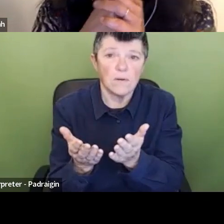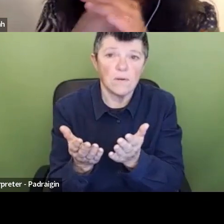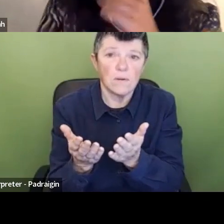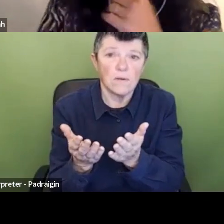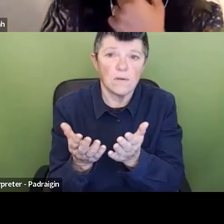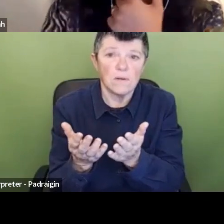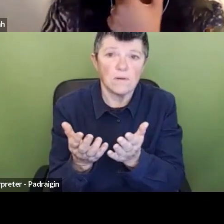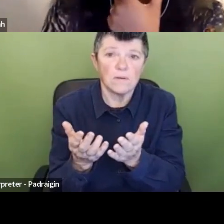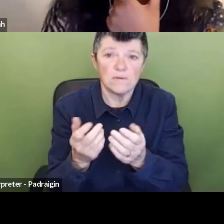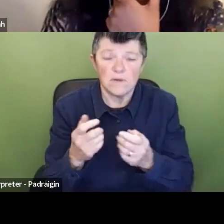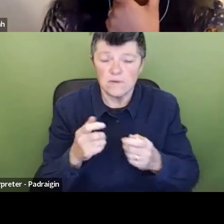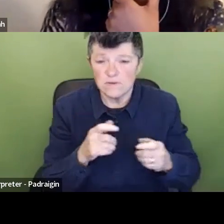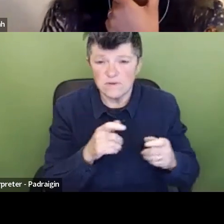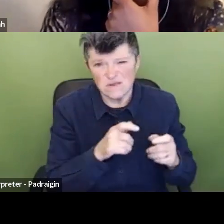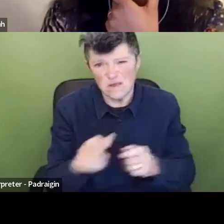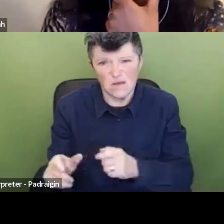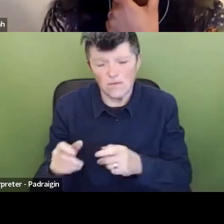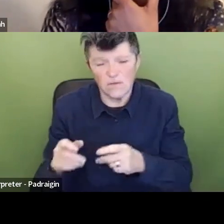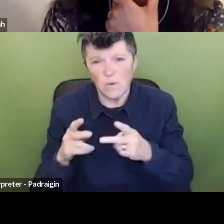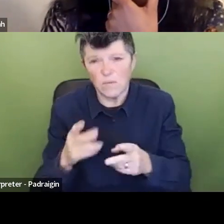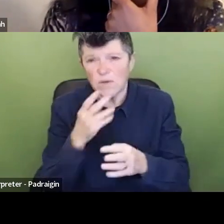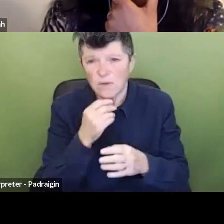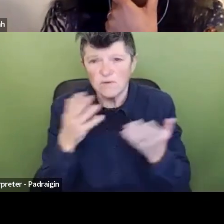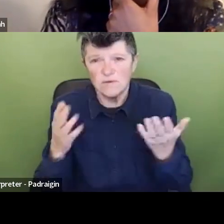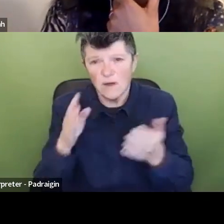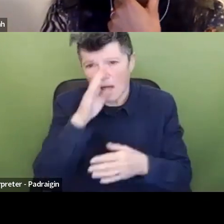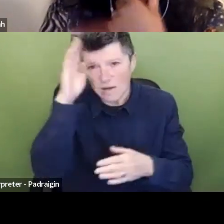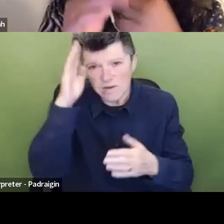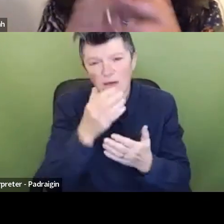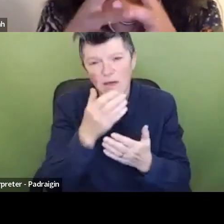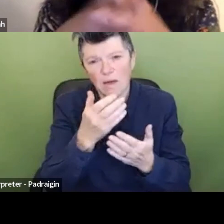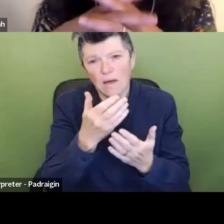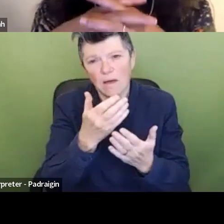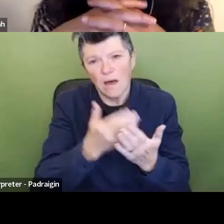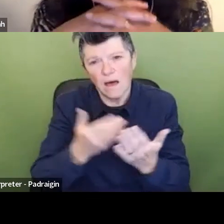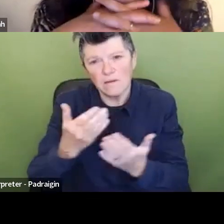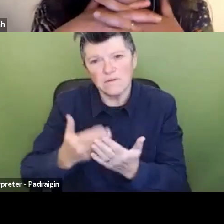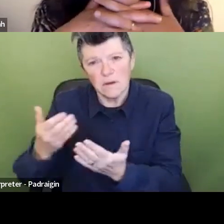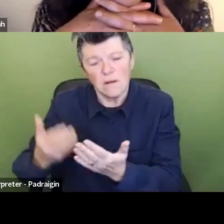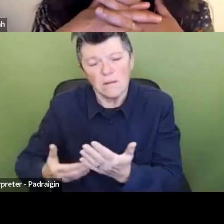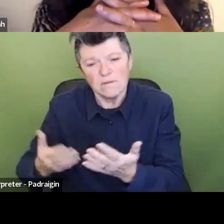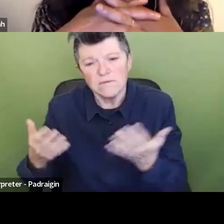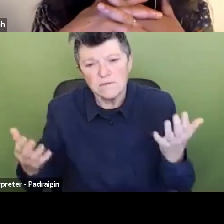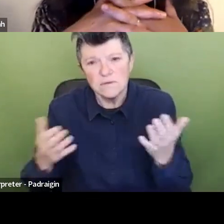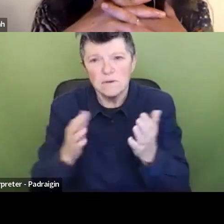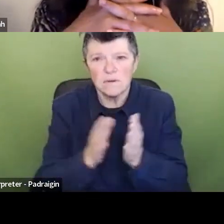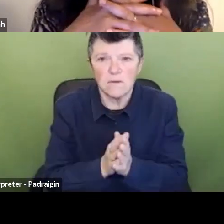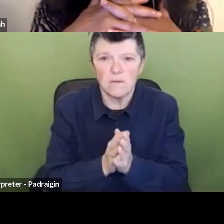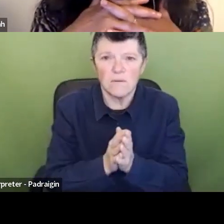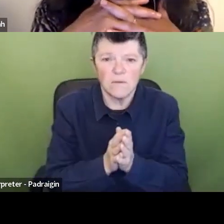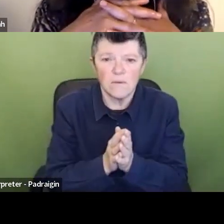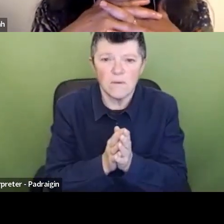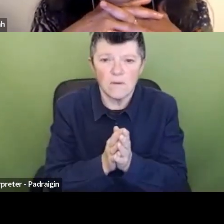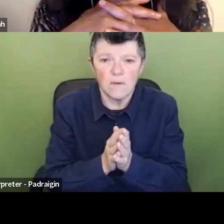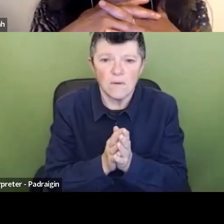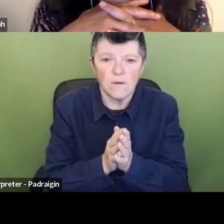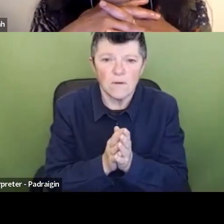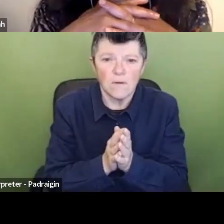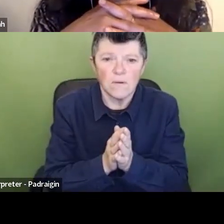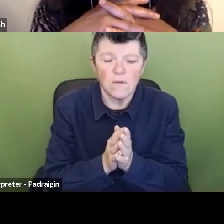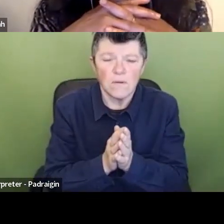use quite a bit, and then in academic articles that are behind paywalls, so quite shut away. I would want to